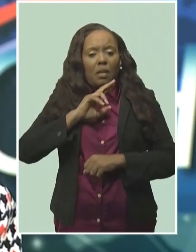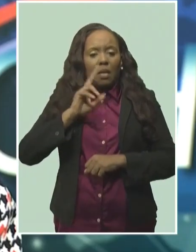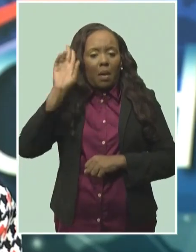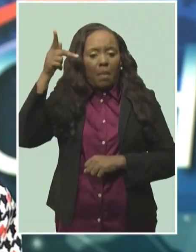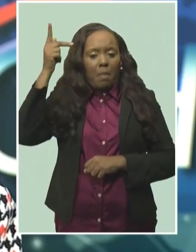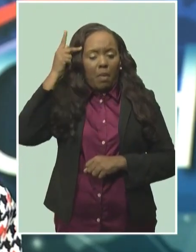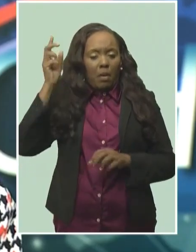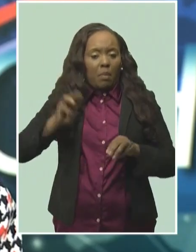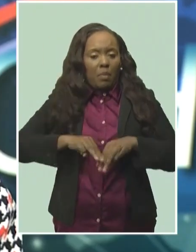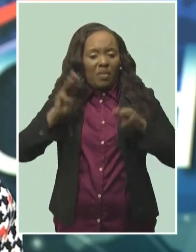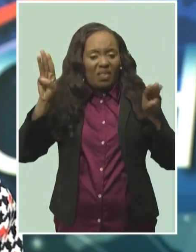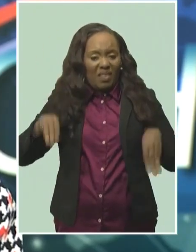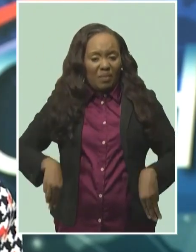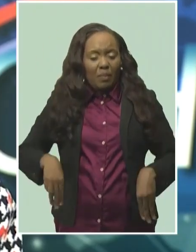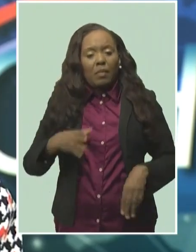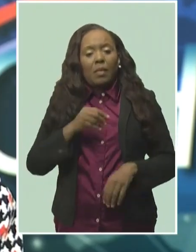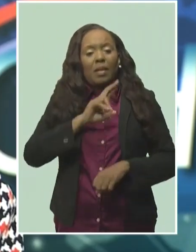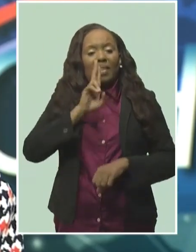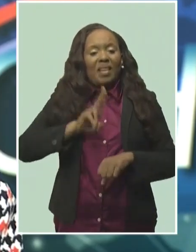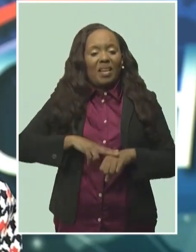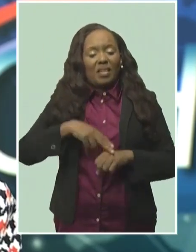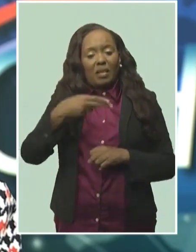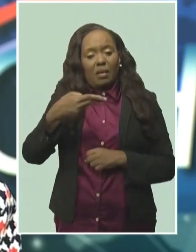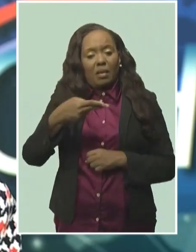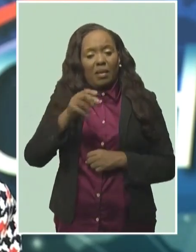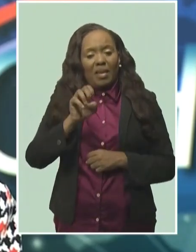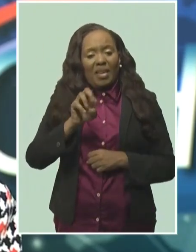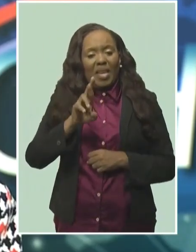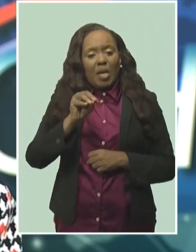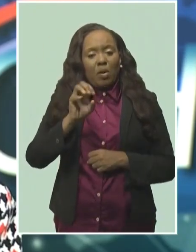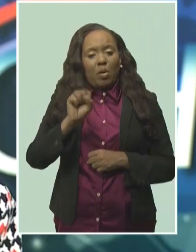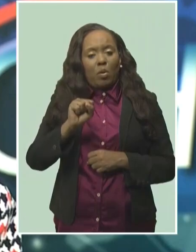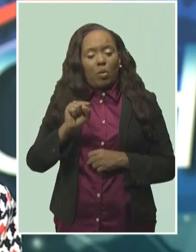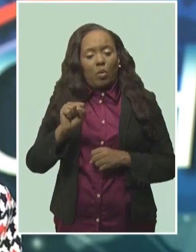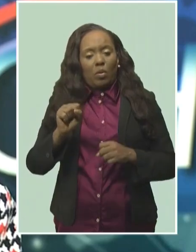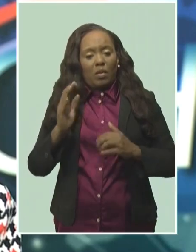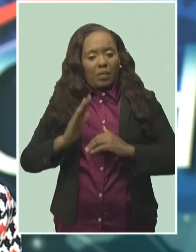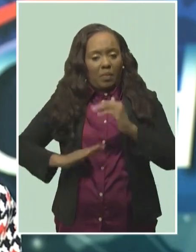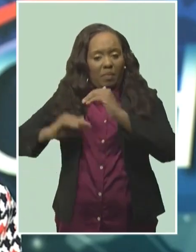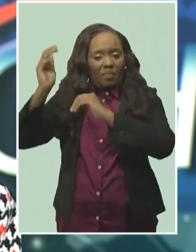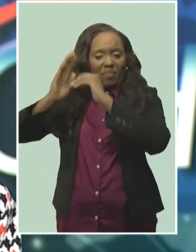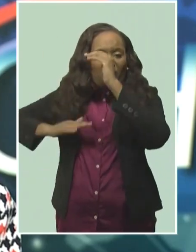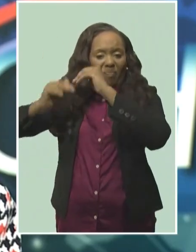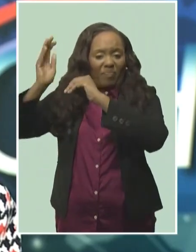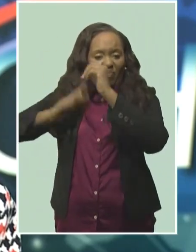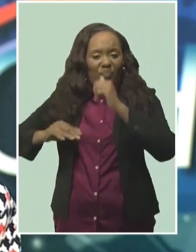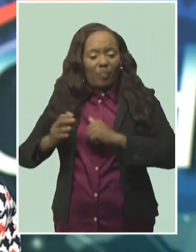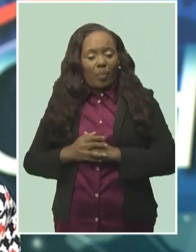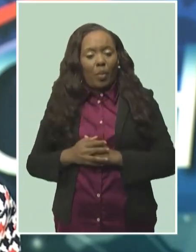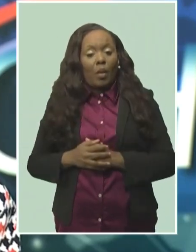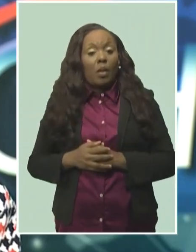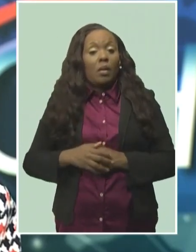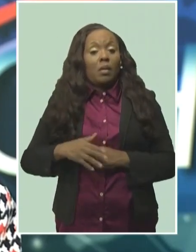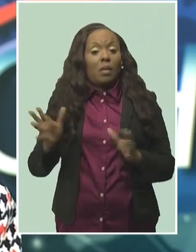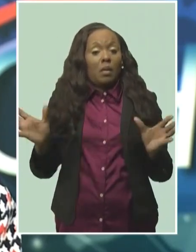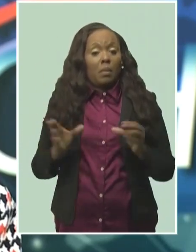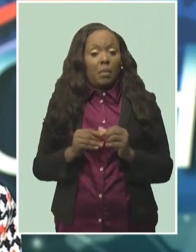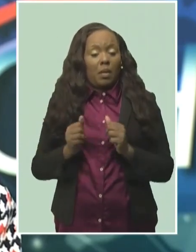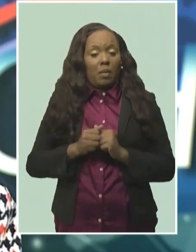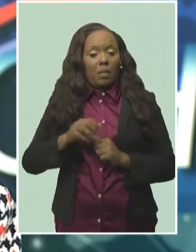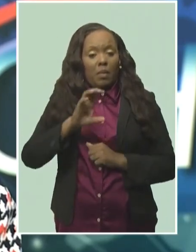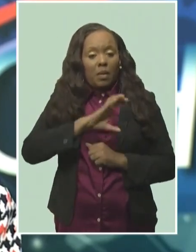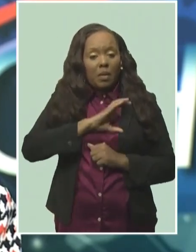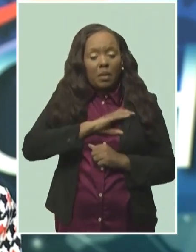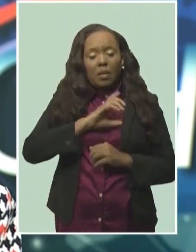Museum and the National Heroes Gallery. Speaker His Honour Arthur Holder says he has met with police to ascertain the stage